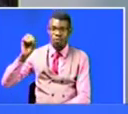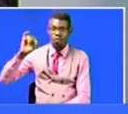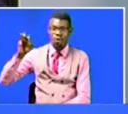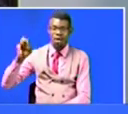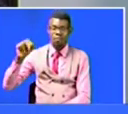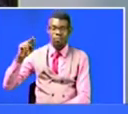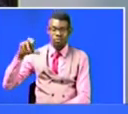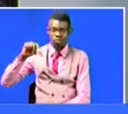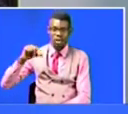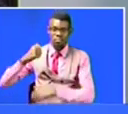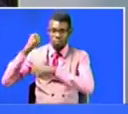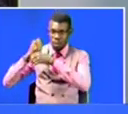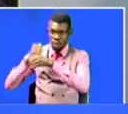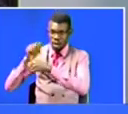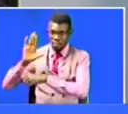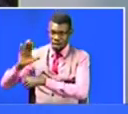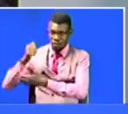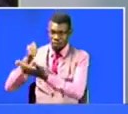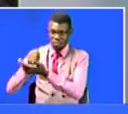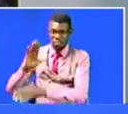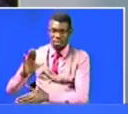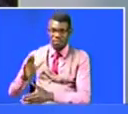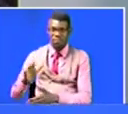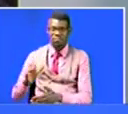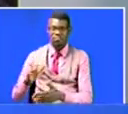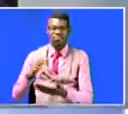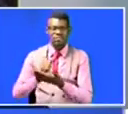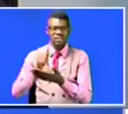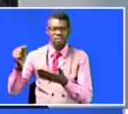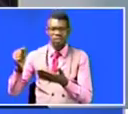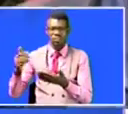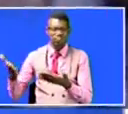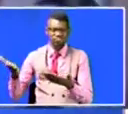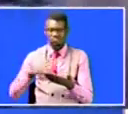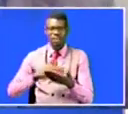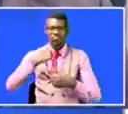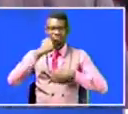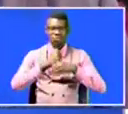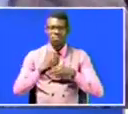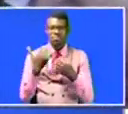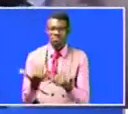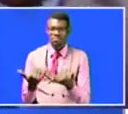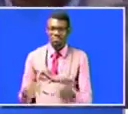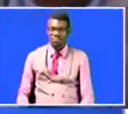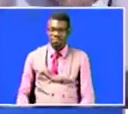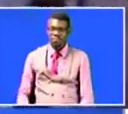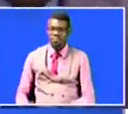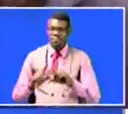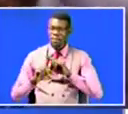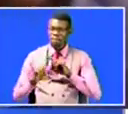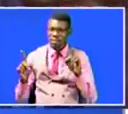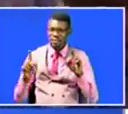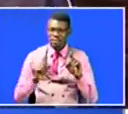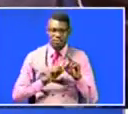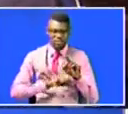from exercising the function of his office be lifted with immediate effect. Yes. But what does this ruling